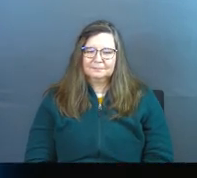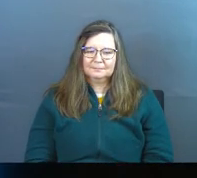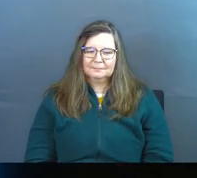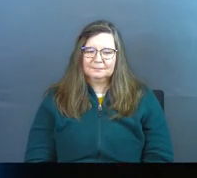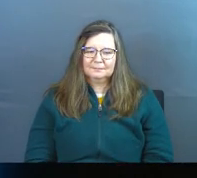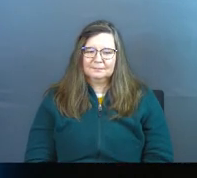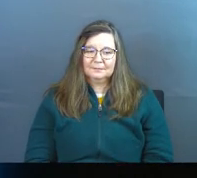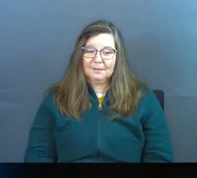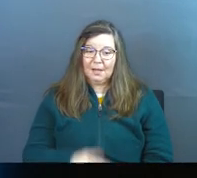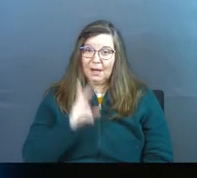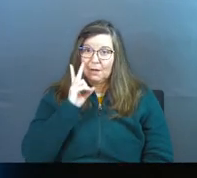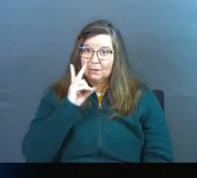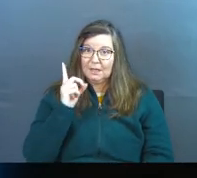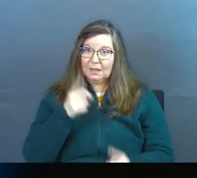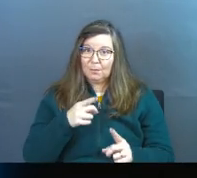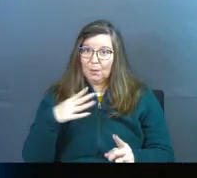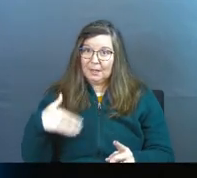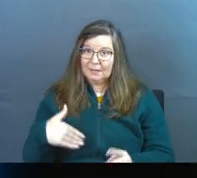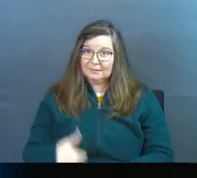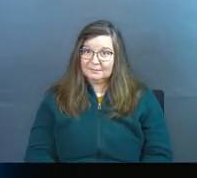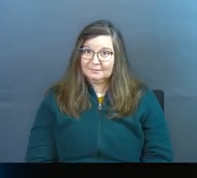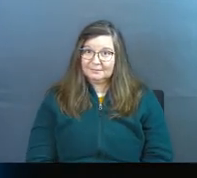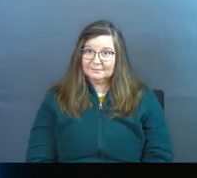Anybody seeing the point yet?